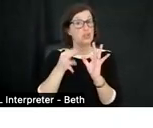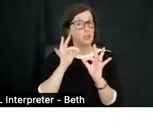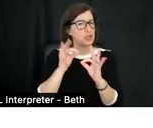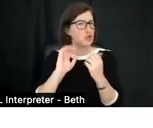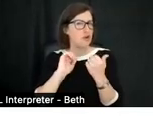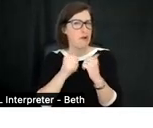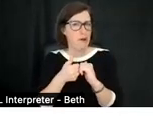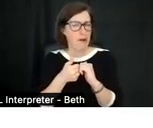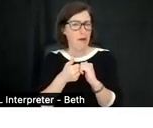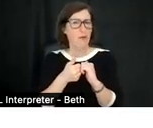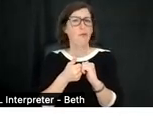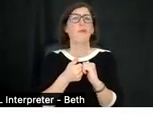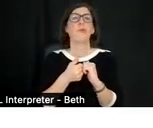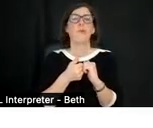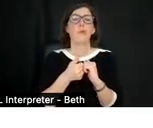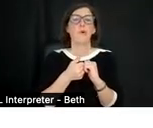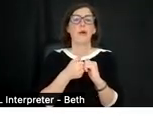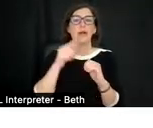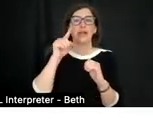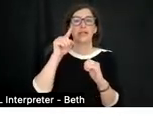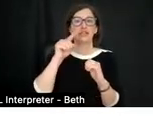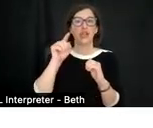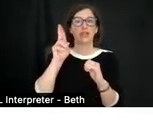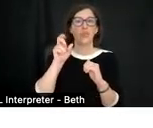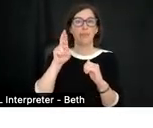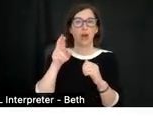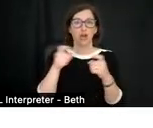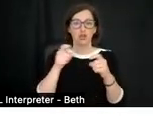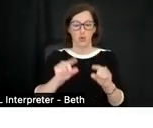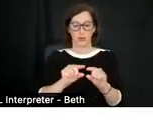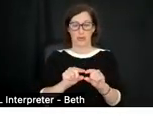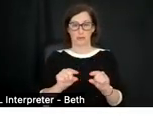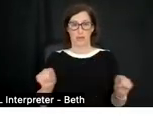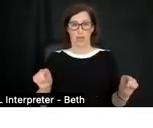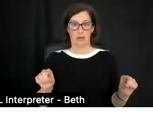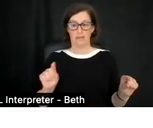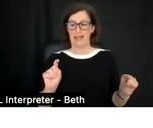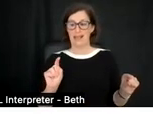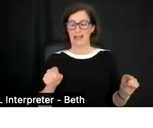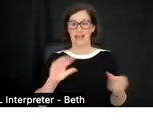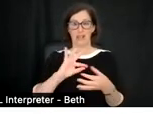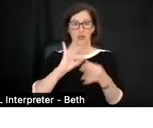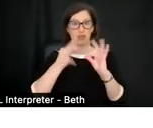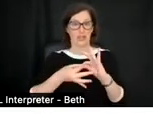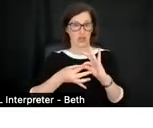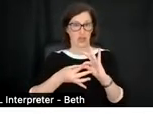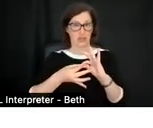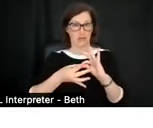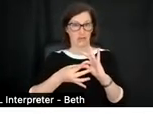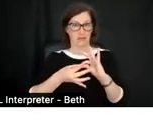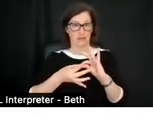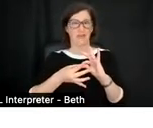can check the webinar controls at the bottom of your screen and click interpretation. There's a globe